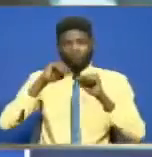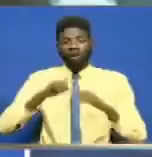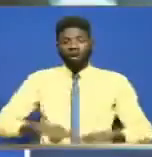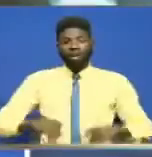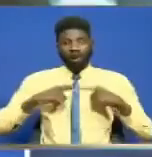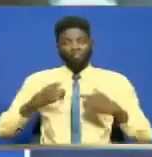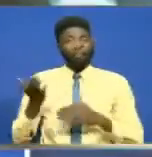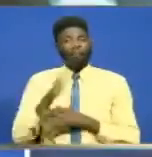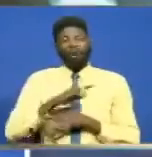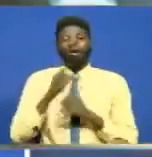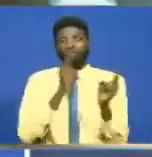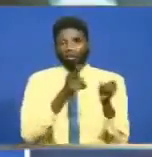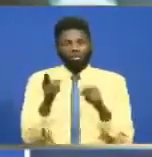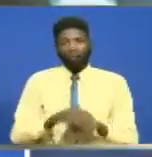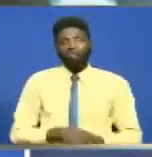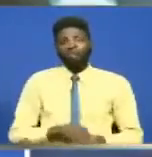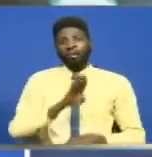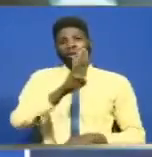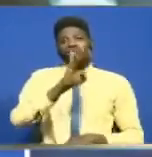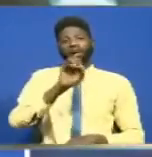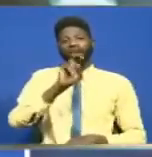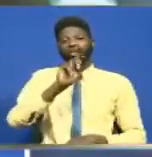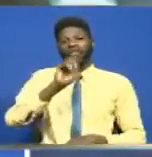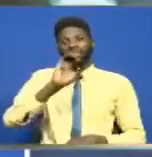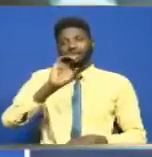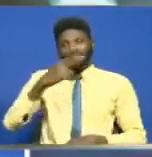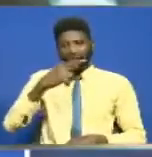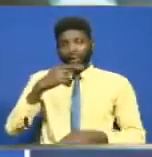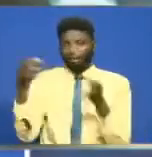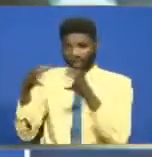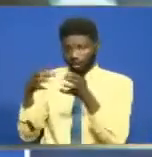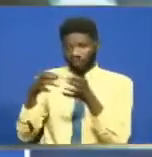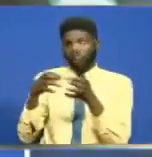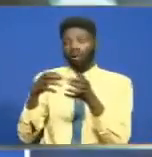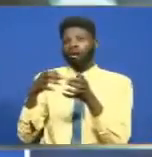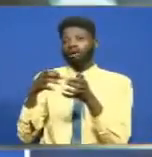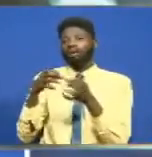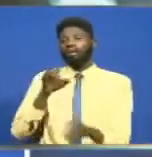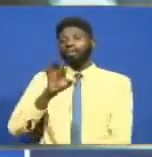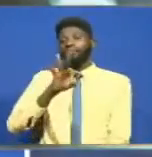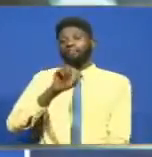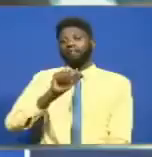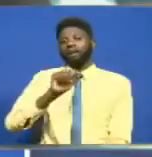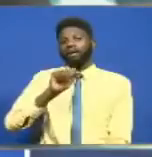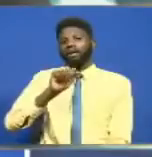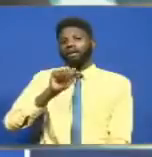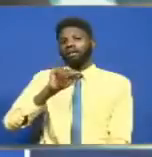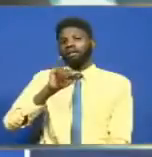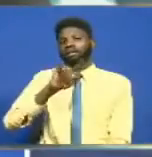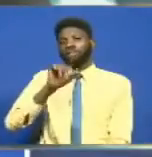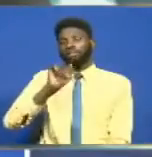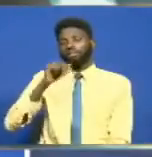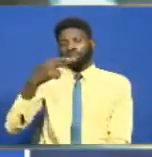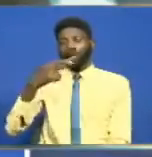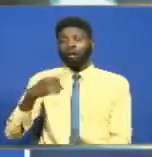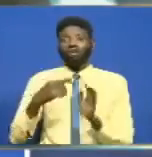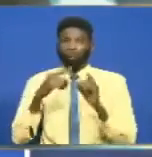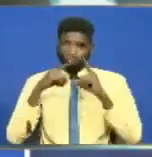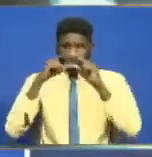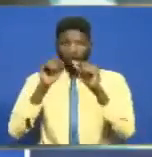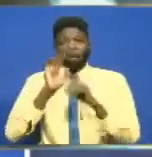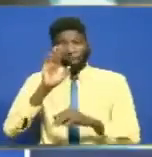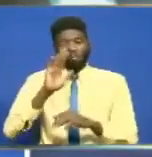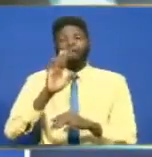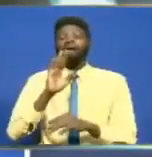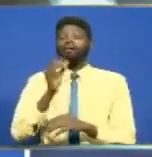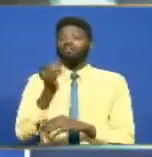week, BioNTech and co-developers Pfizer said preliminary analysis showed their vaccine could prevent